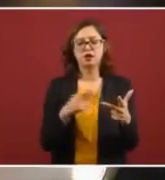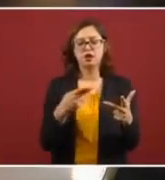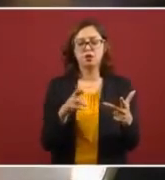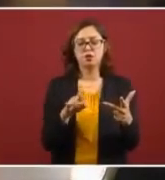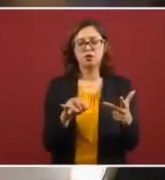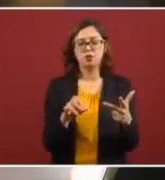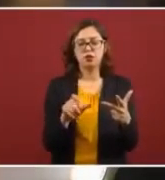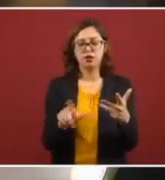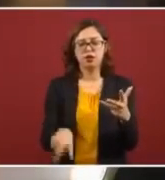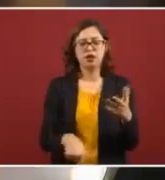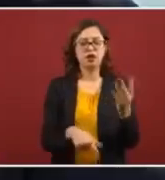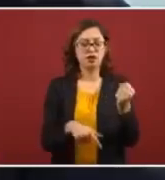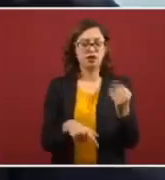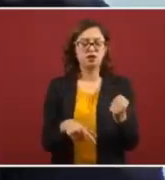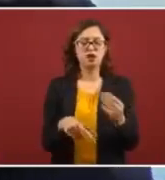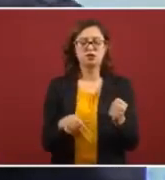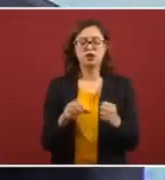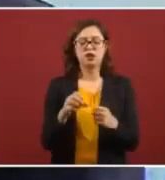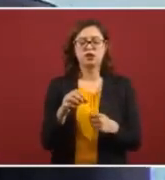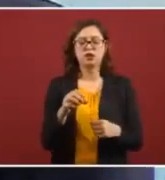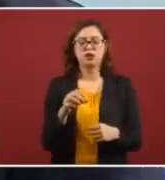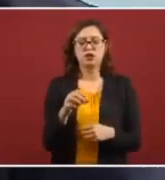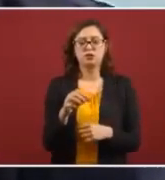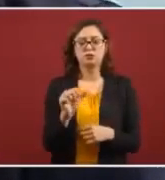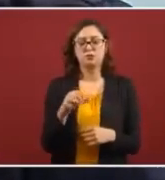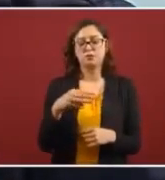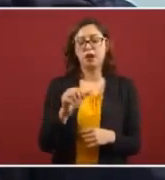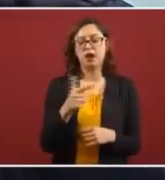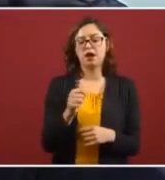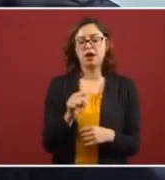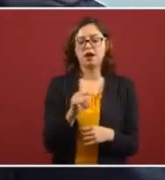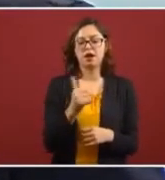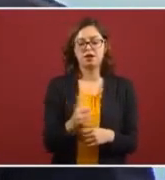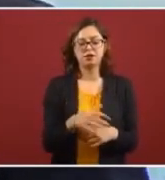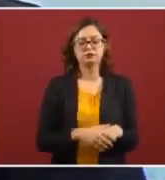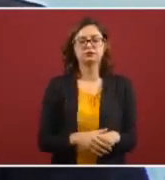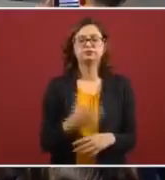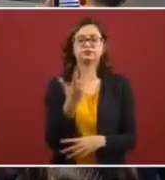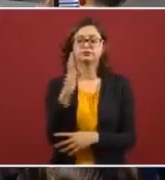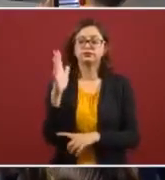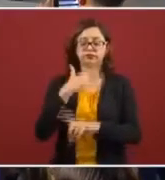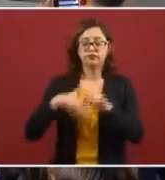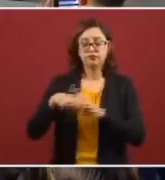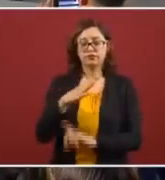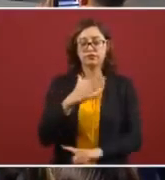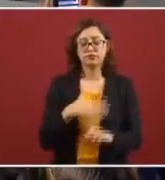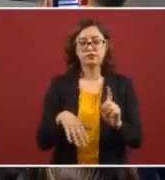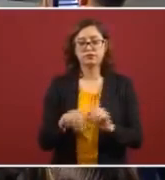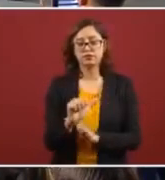And I'm sorry, the names are said too fast and too numerous again.